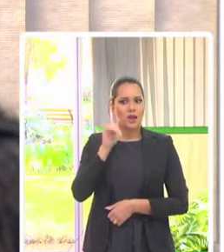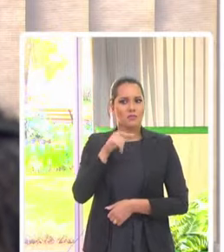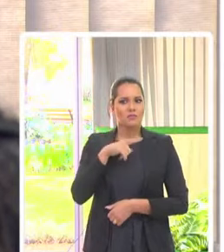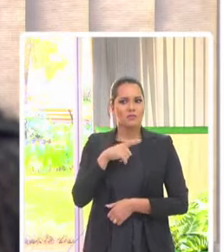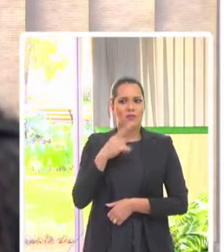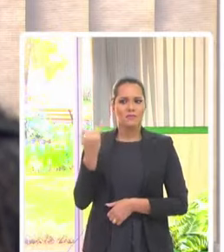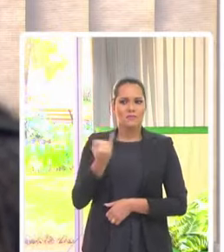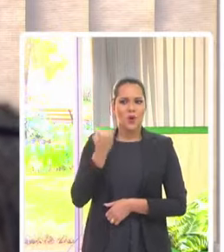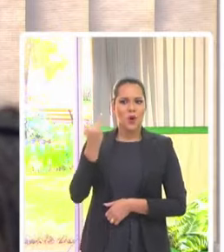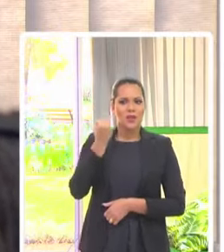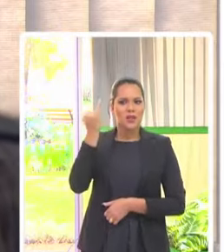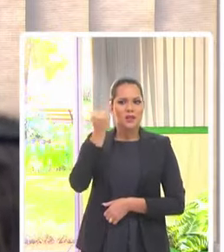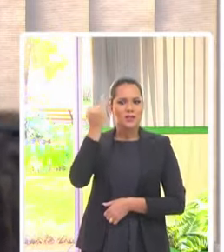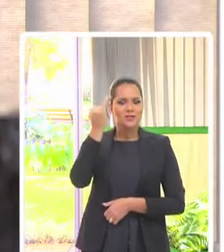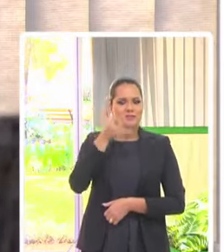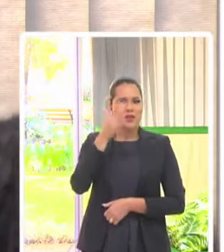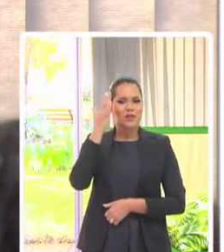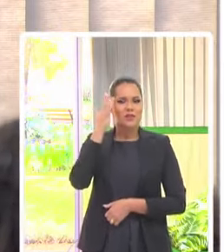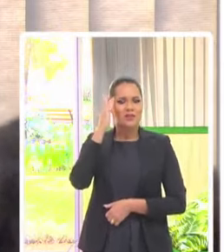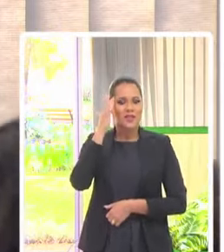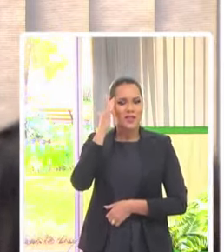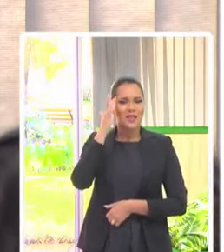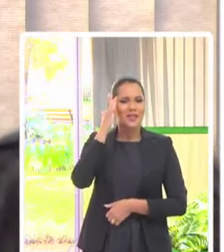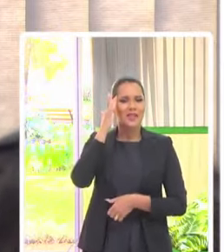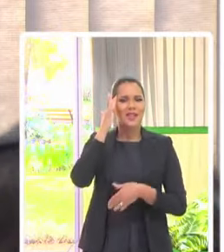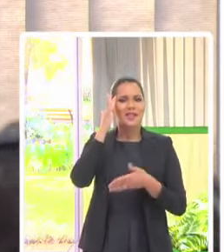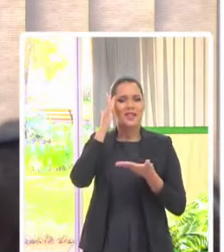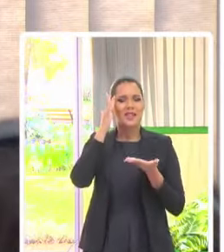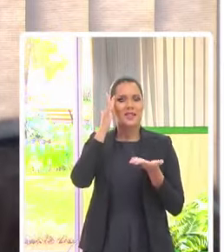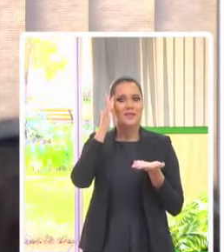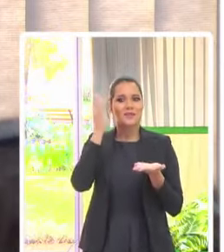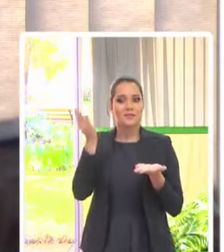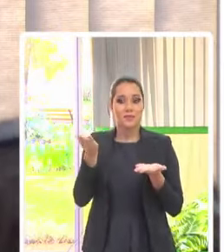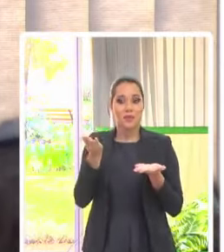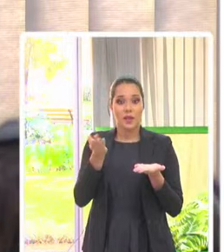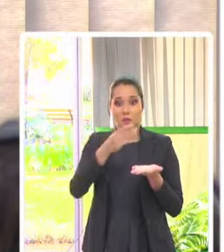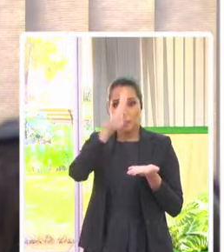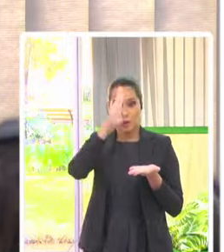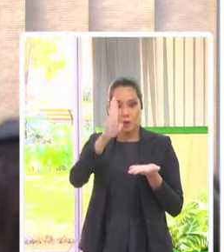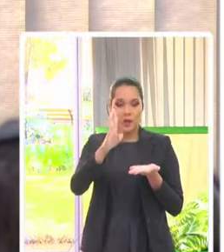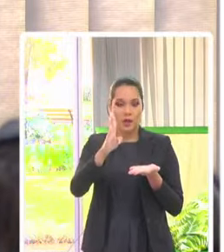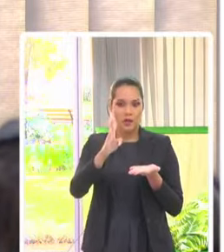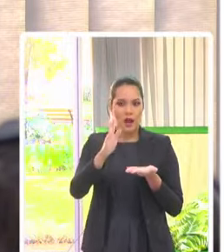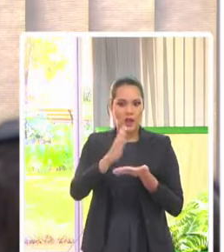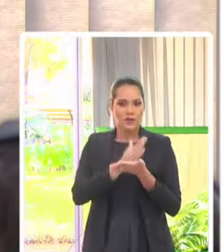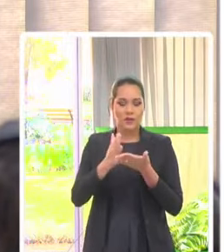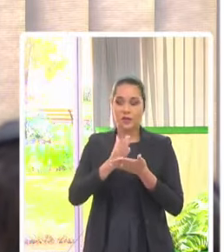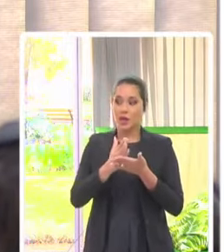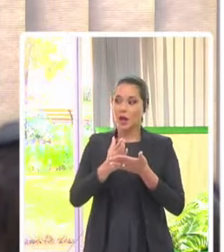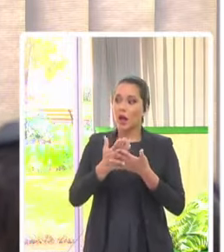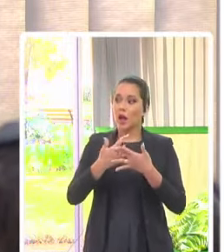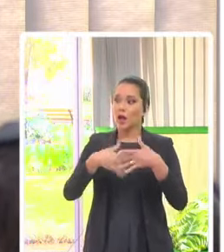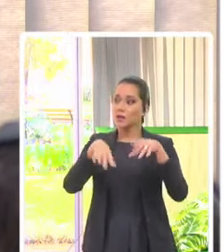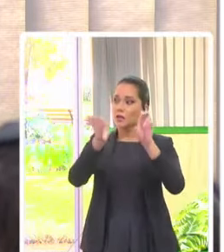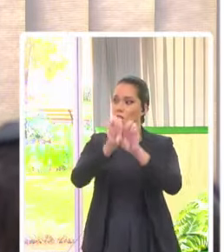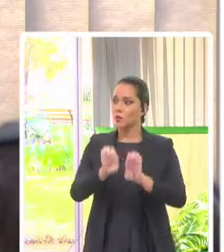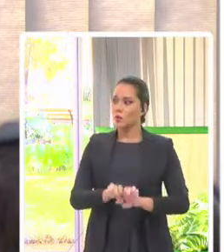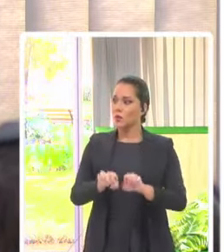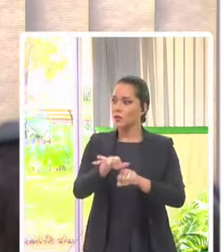understand that mostly and usually DPIs work as